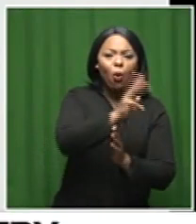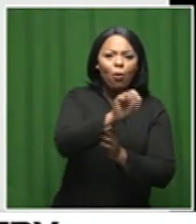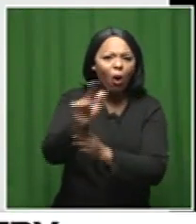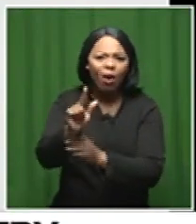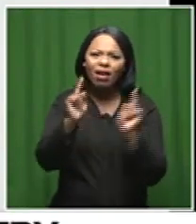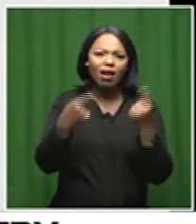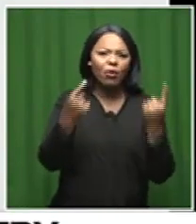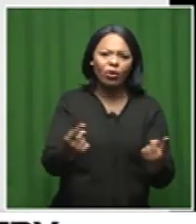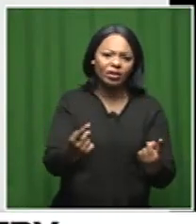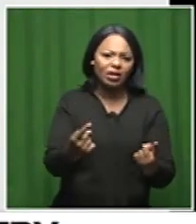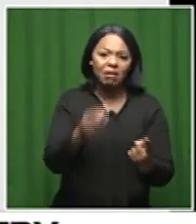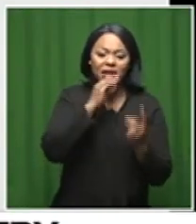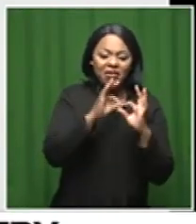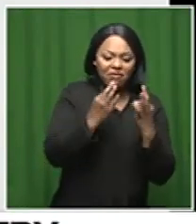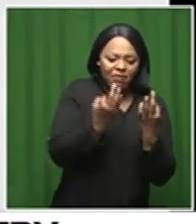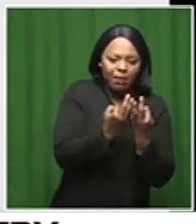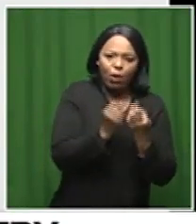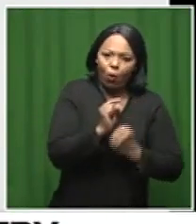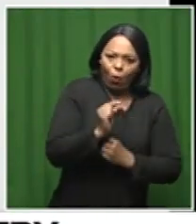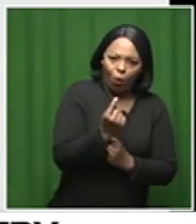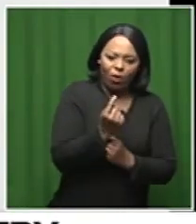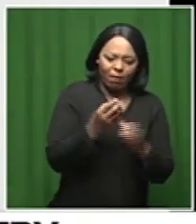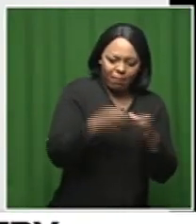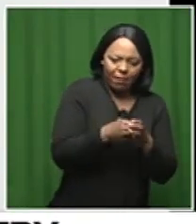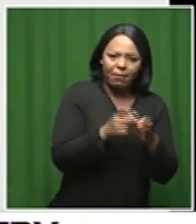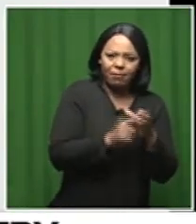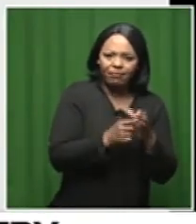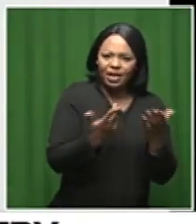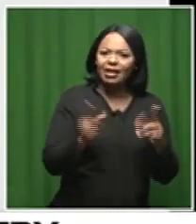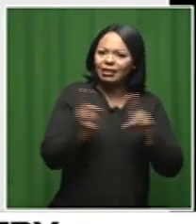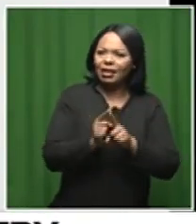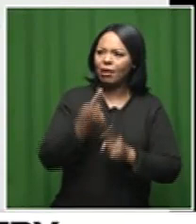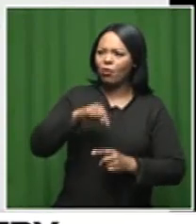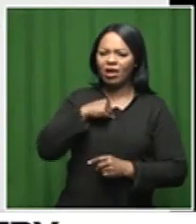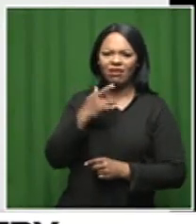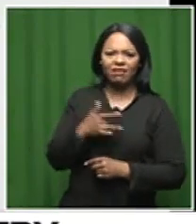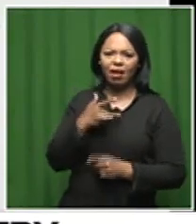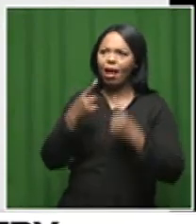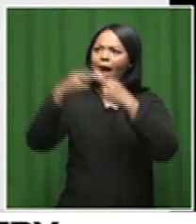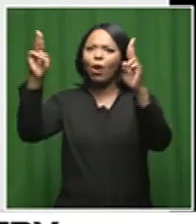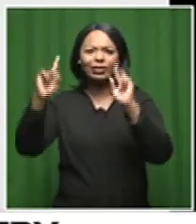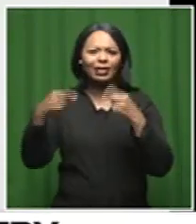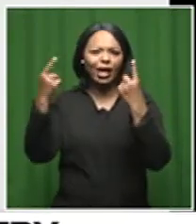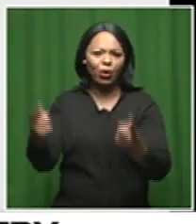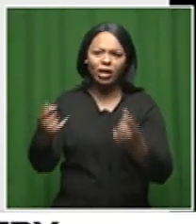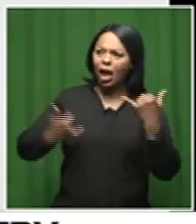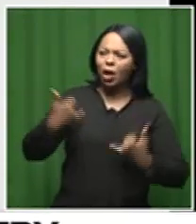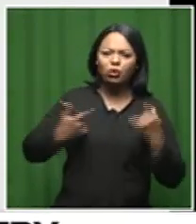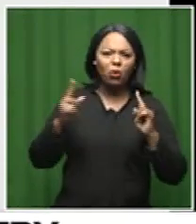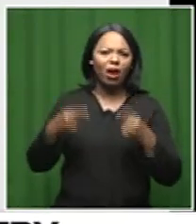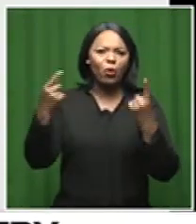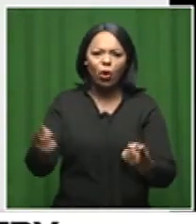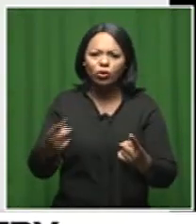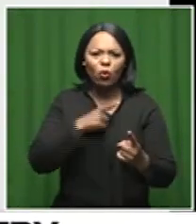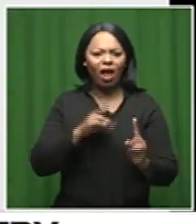means that the family is also generally isolated. I mean, we also feel that we can't go out and enjoy, you know, what life